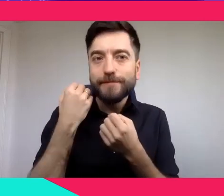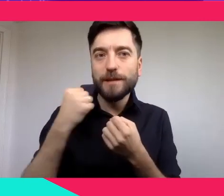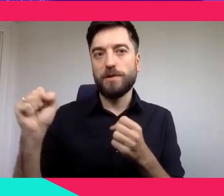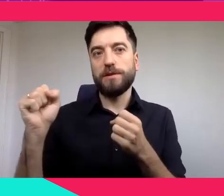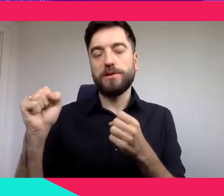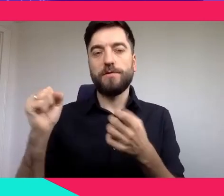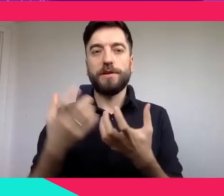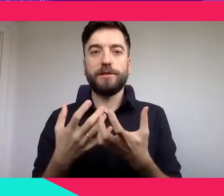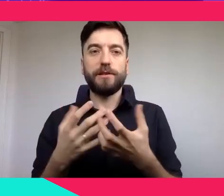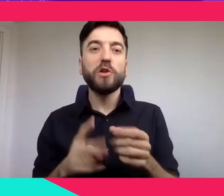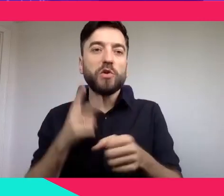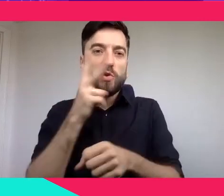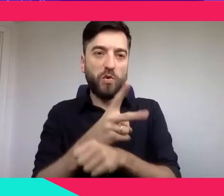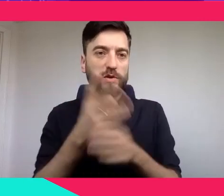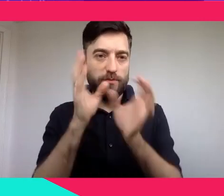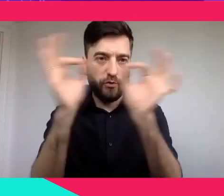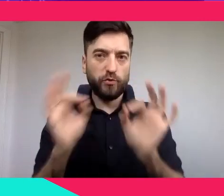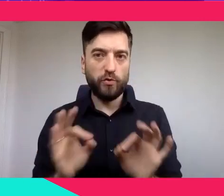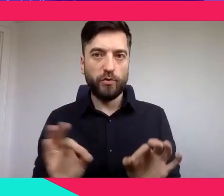with a combination of